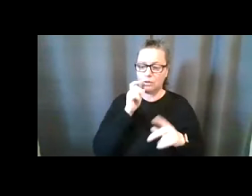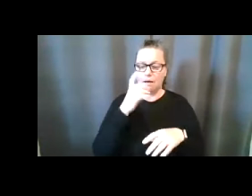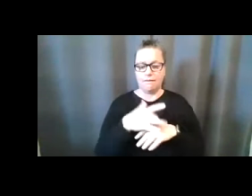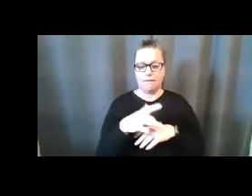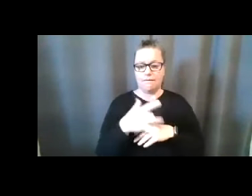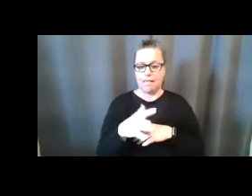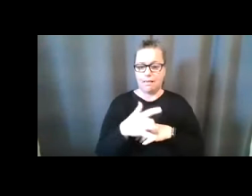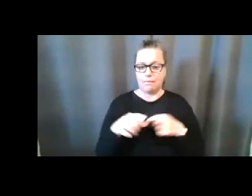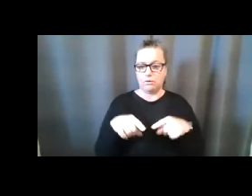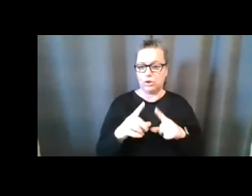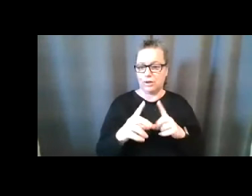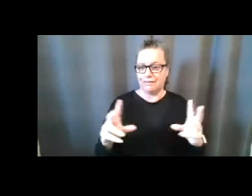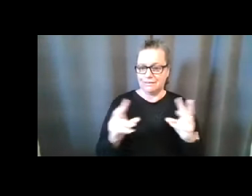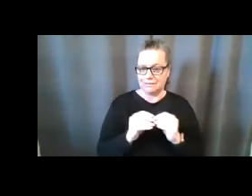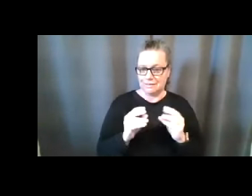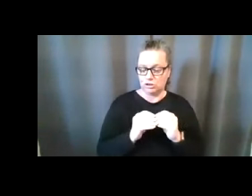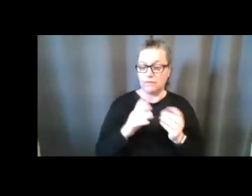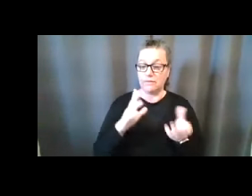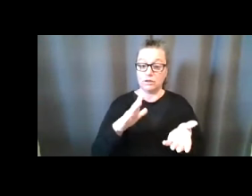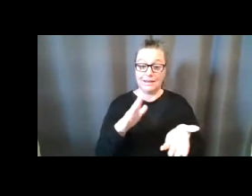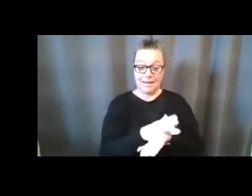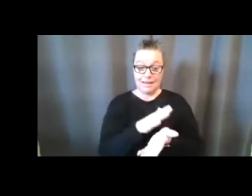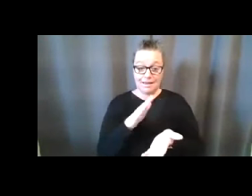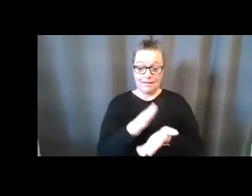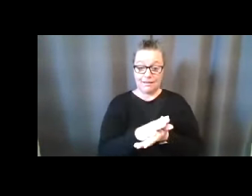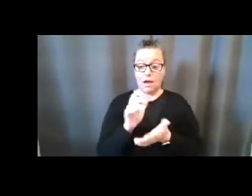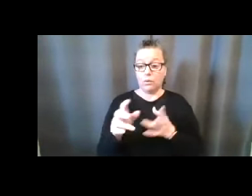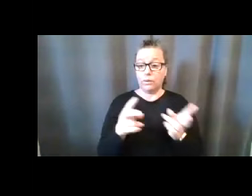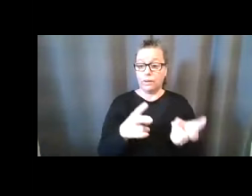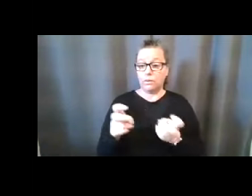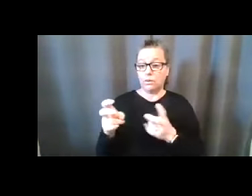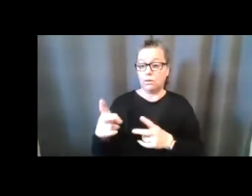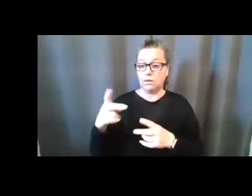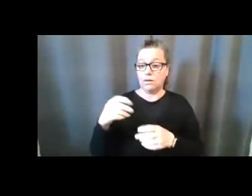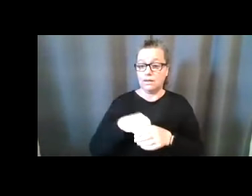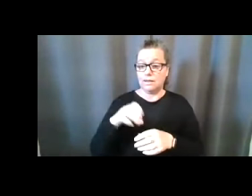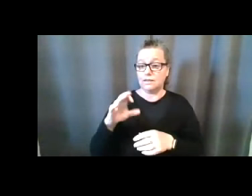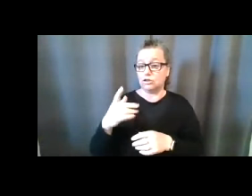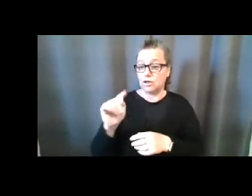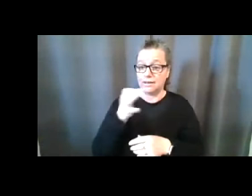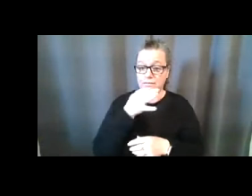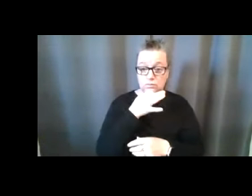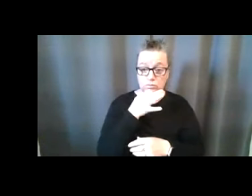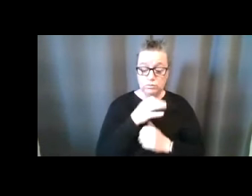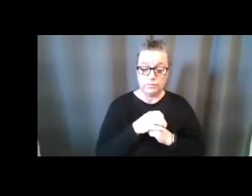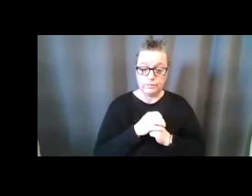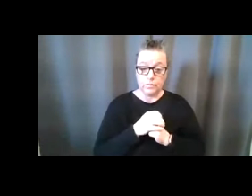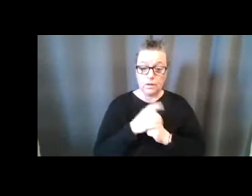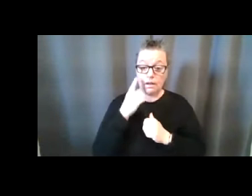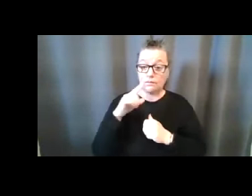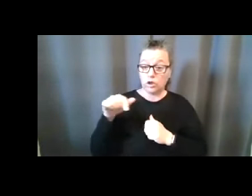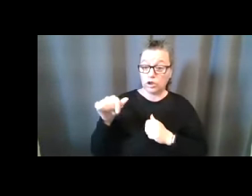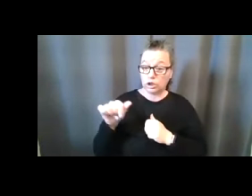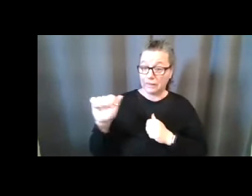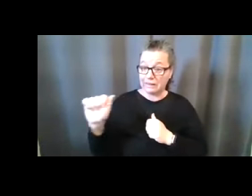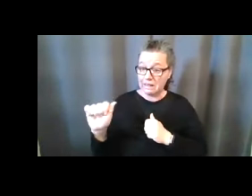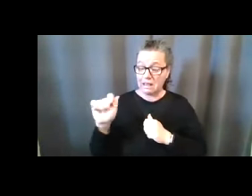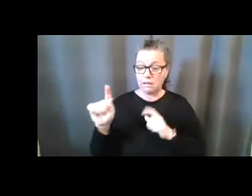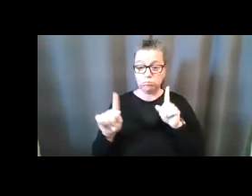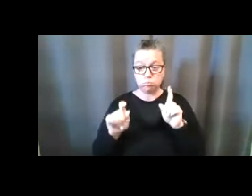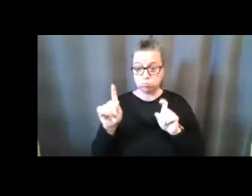this session. There is a handout, which we will be posting in chat soon. For Q&A, feel free to pop